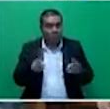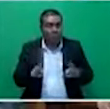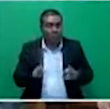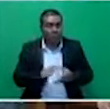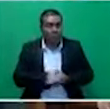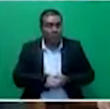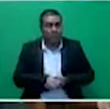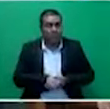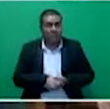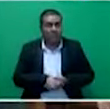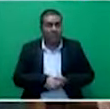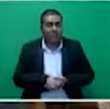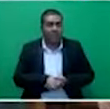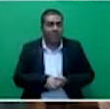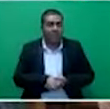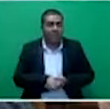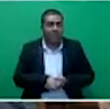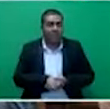way.